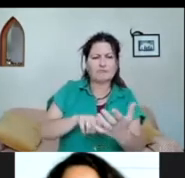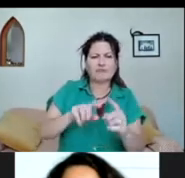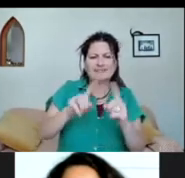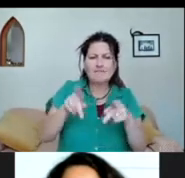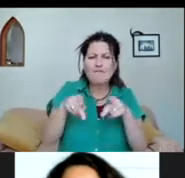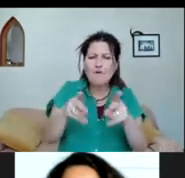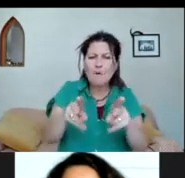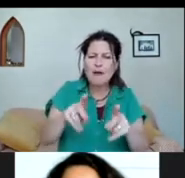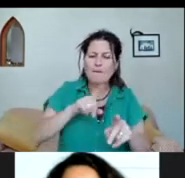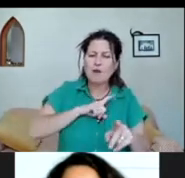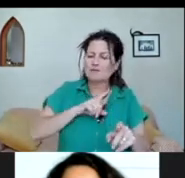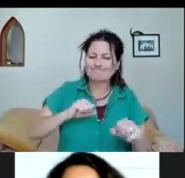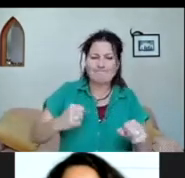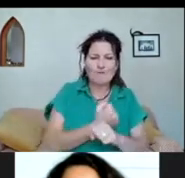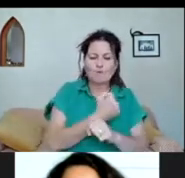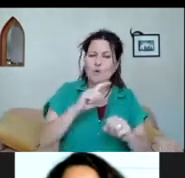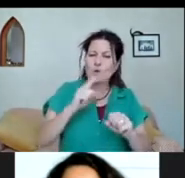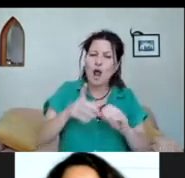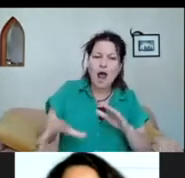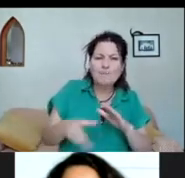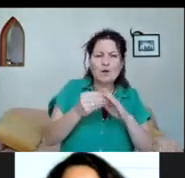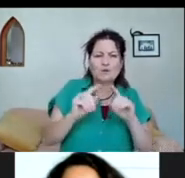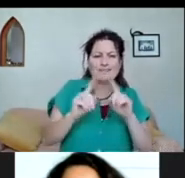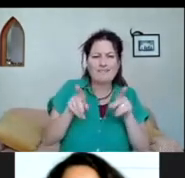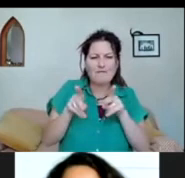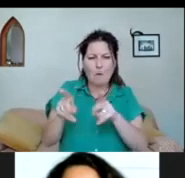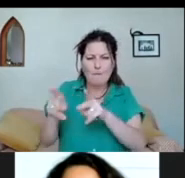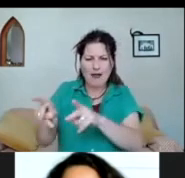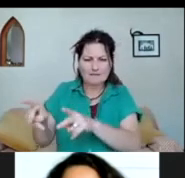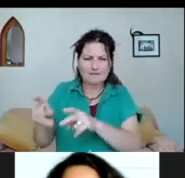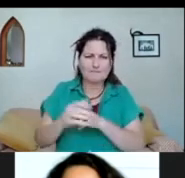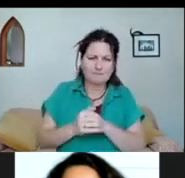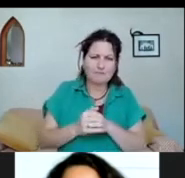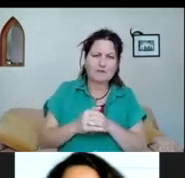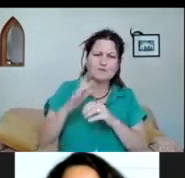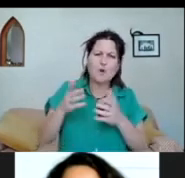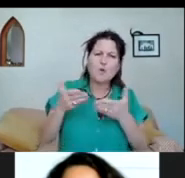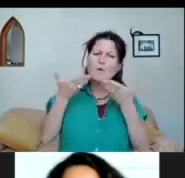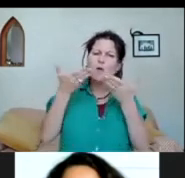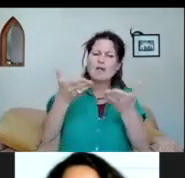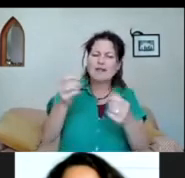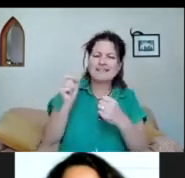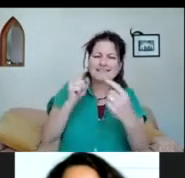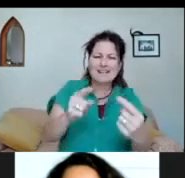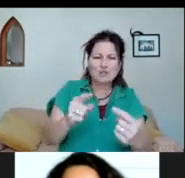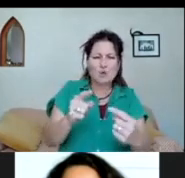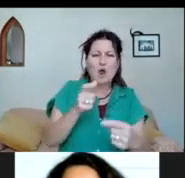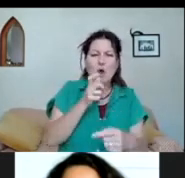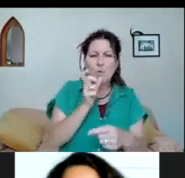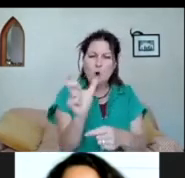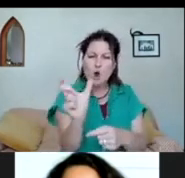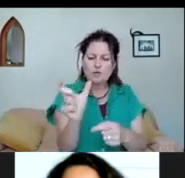So with all the Eventbrite's booking emails, we'll make sure that we send as well Word copies at the end of the session.